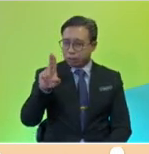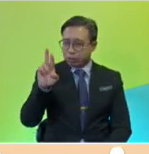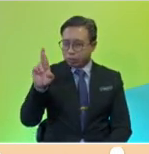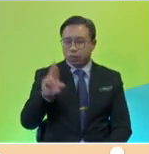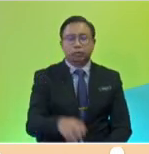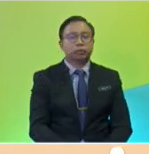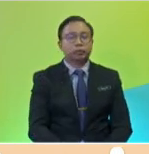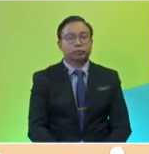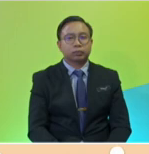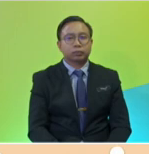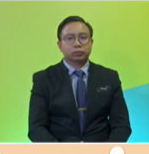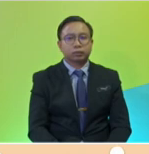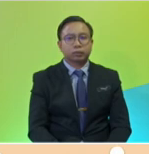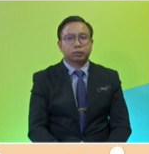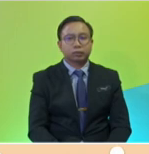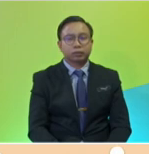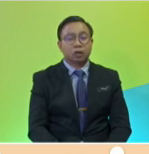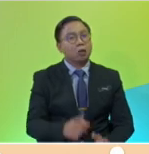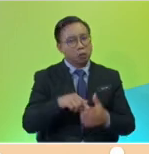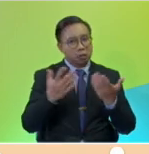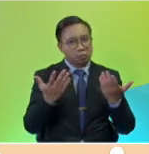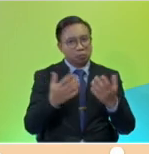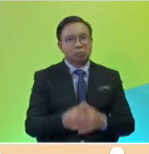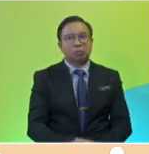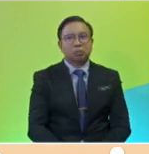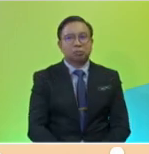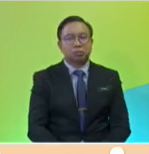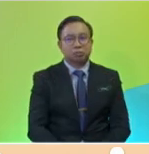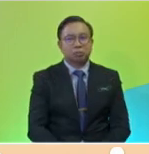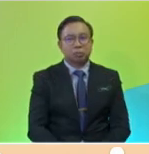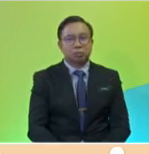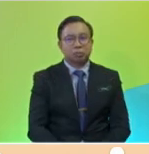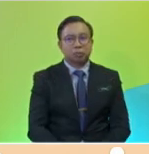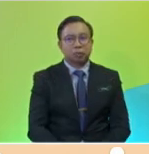T-E-T-L-U-R. That is like the telur. Okay. So,